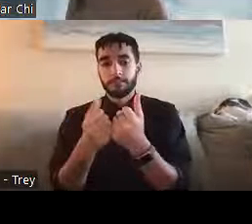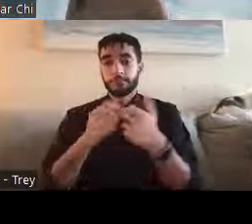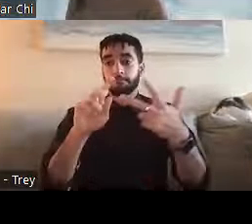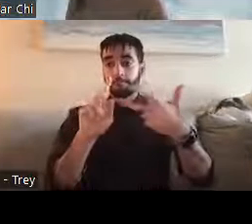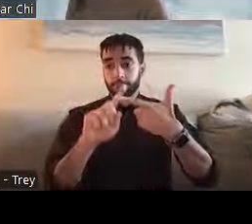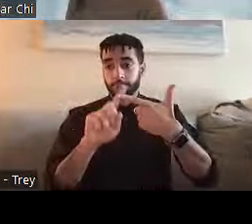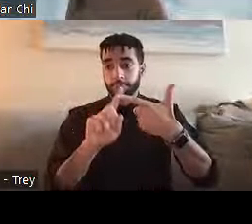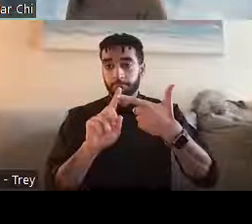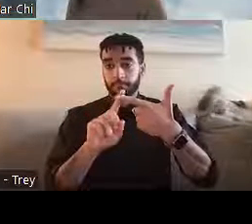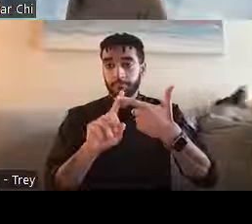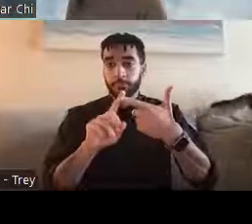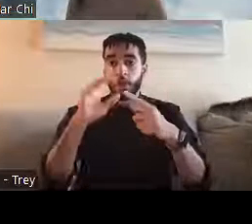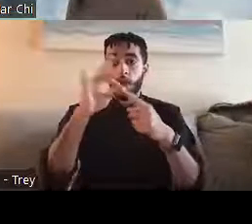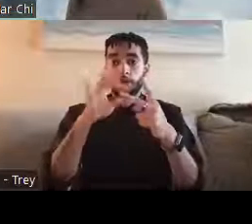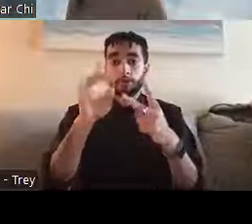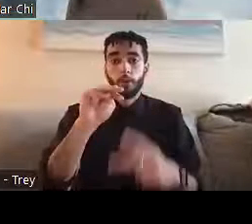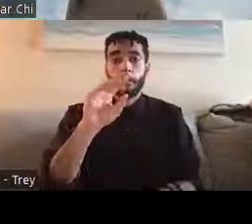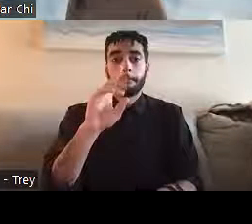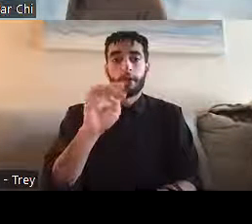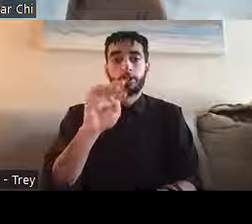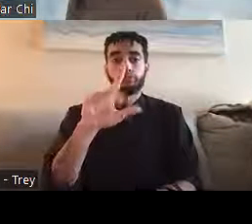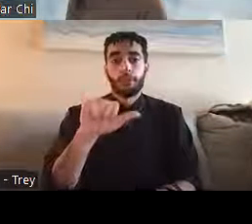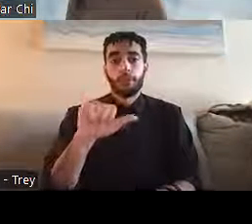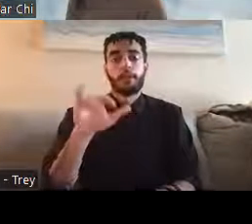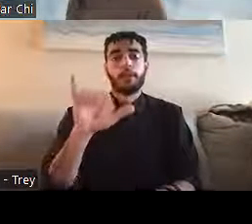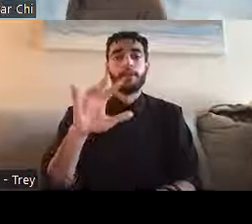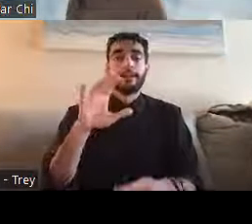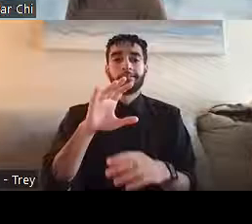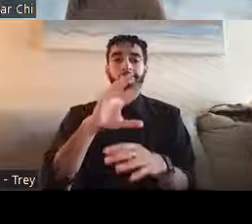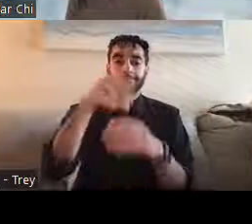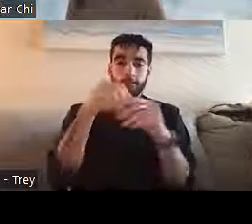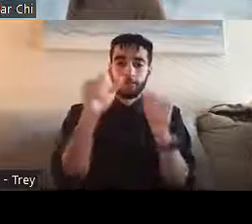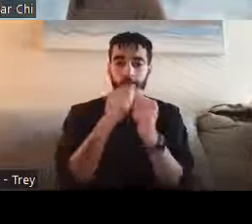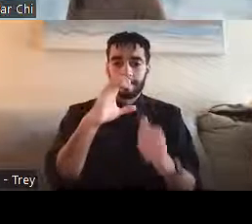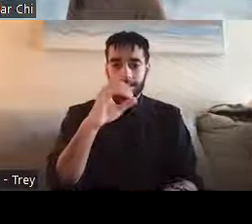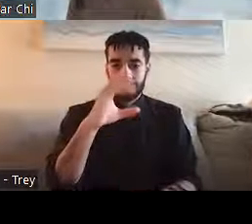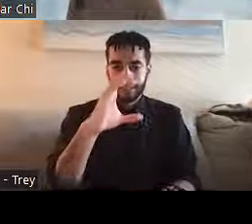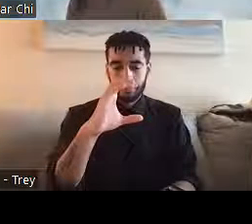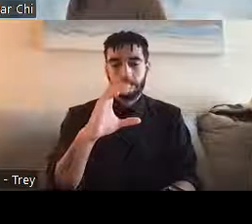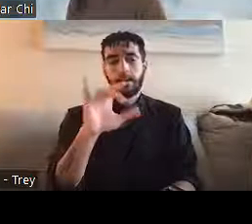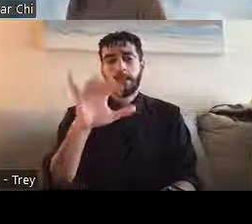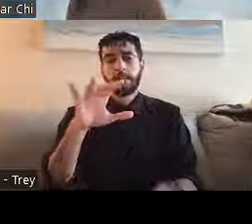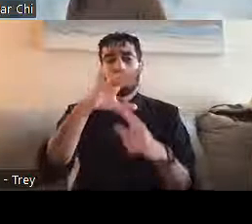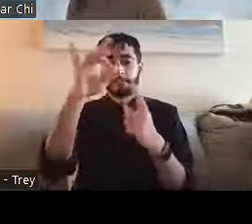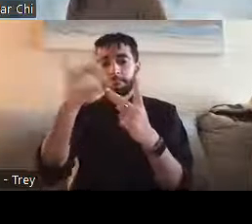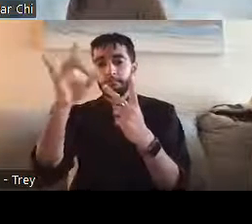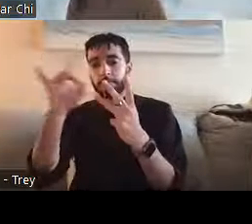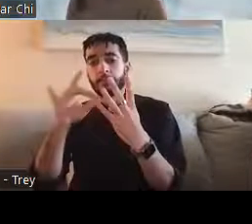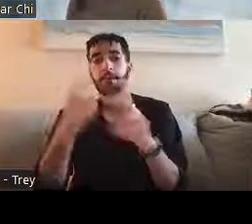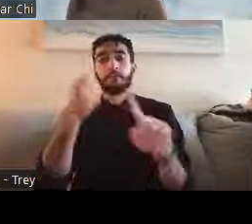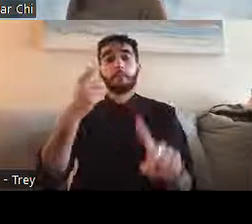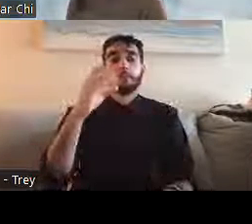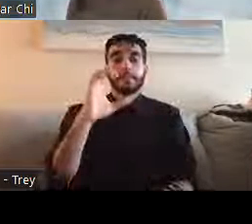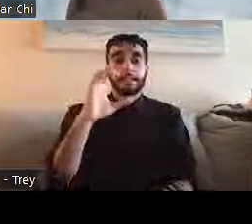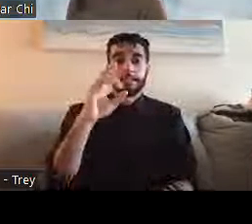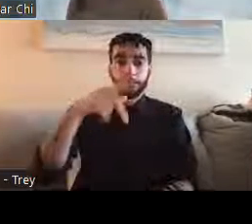the optional module questions developed by the CDC, but they were selected and purchased by the CDPH.